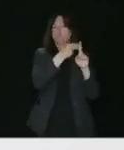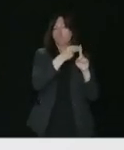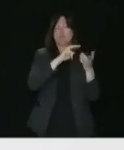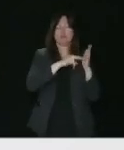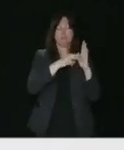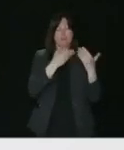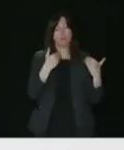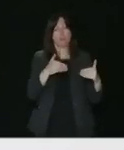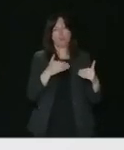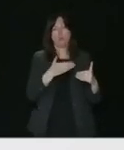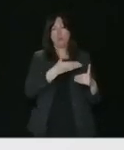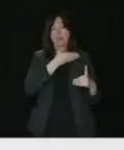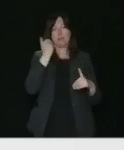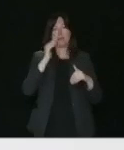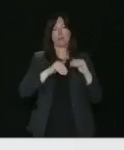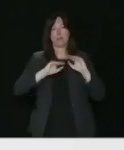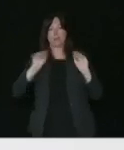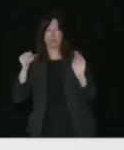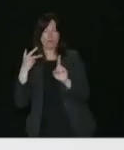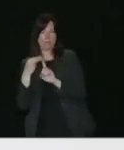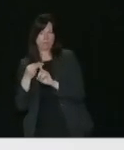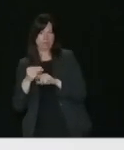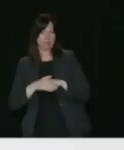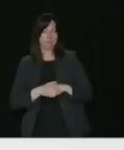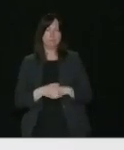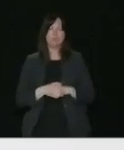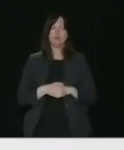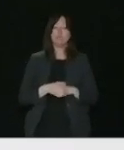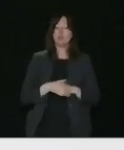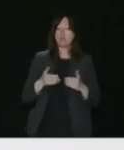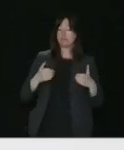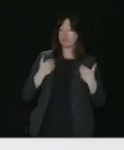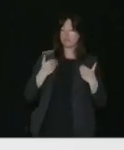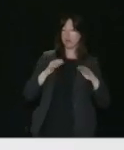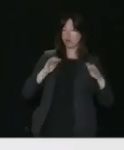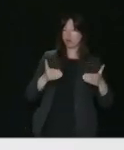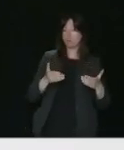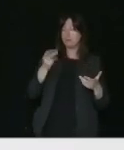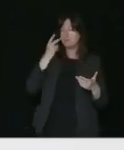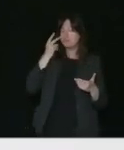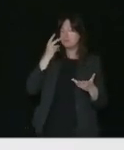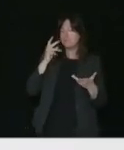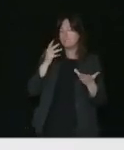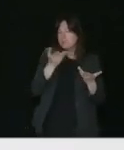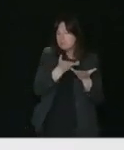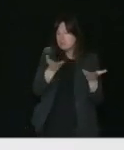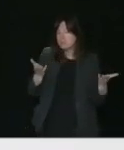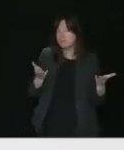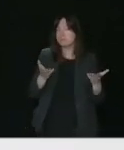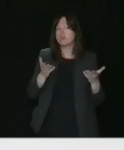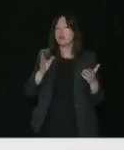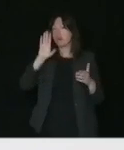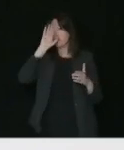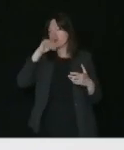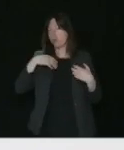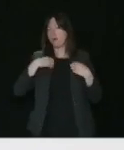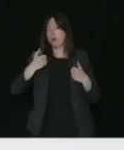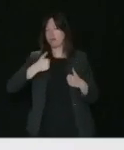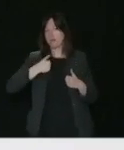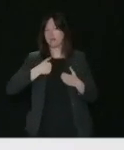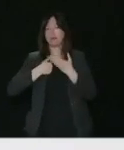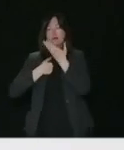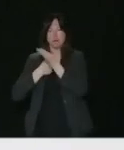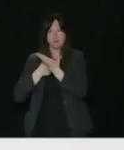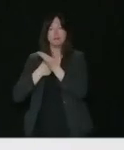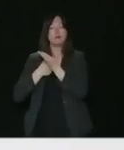includes AstraZeneca. For the younger ones, I think we'll let it play out in terms of the due diligence. I know that Health Canada, as a